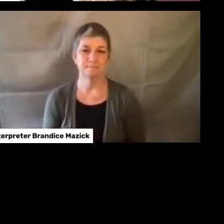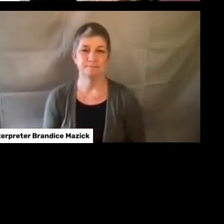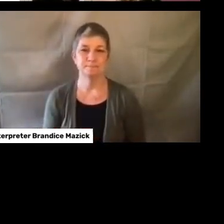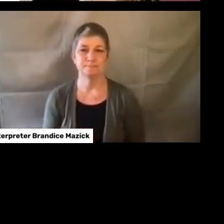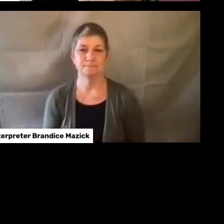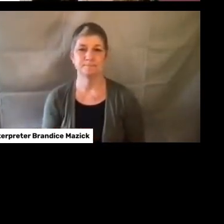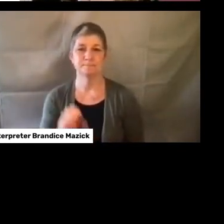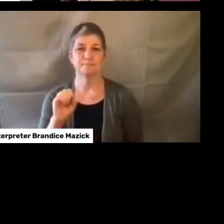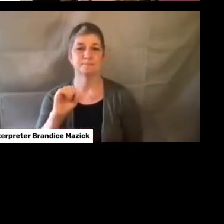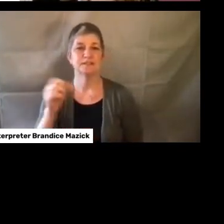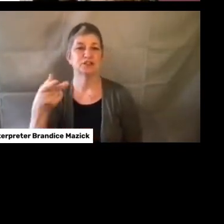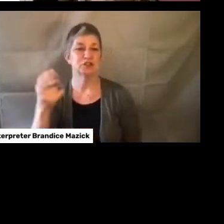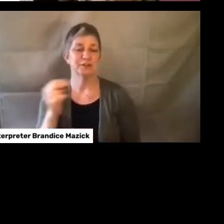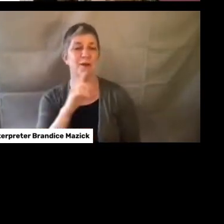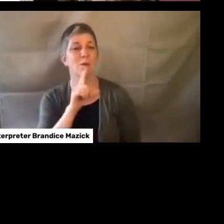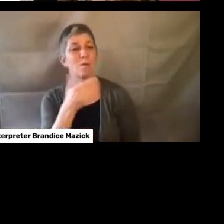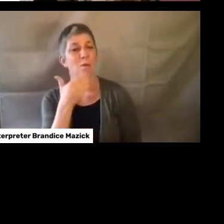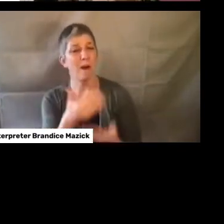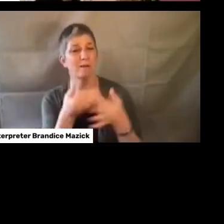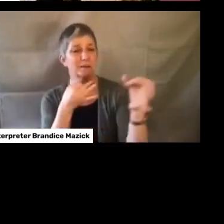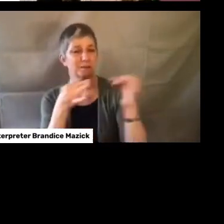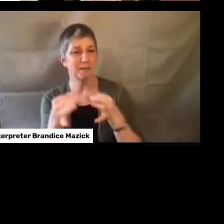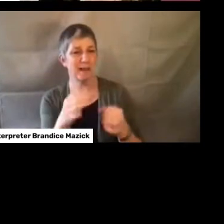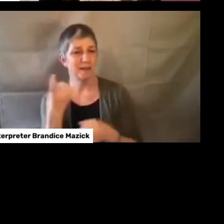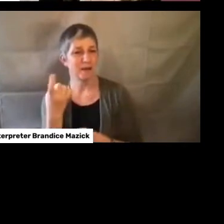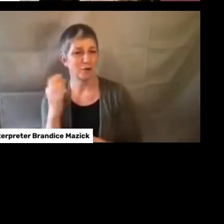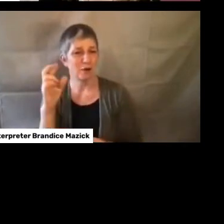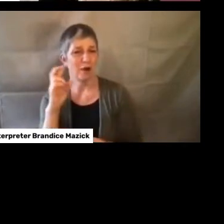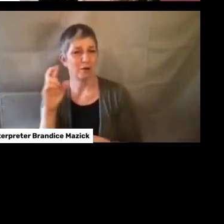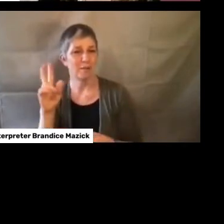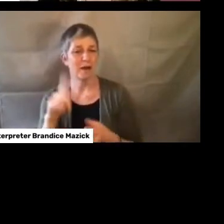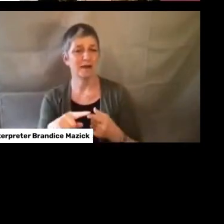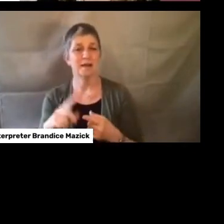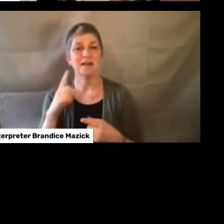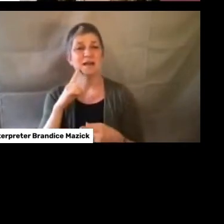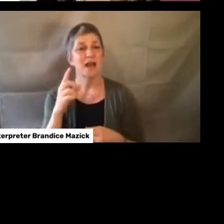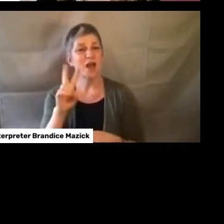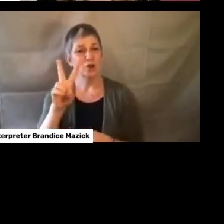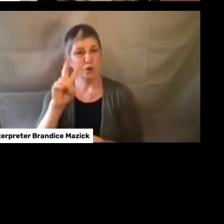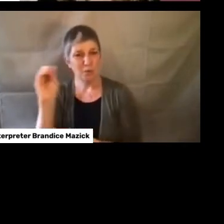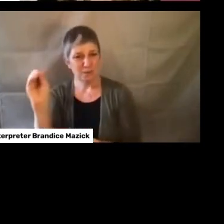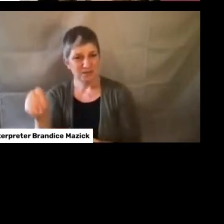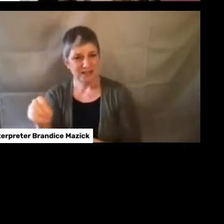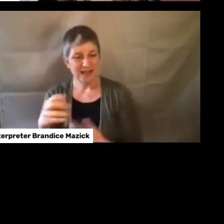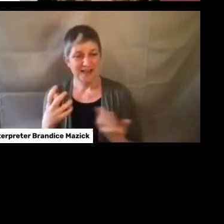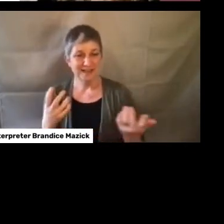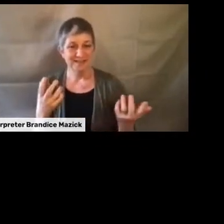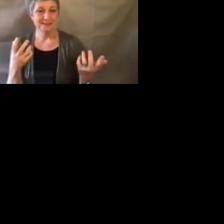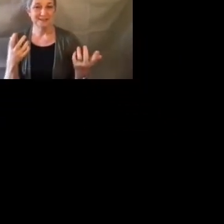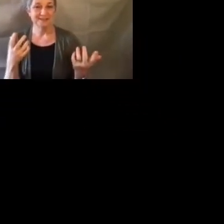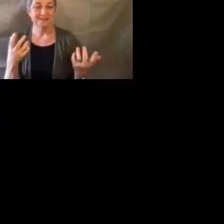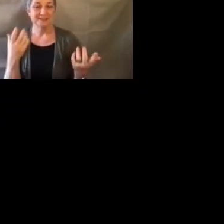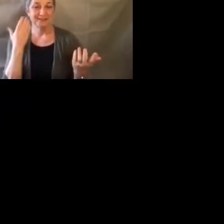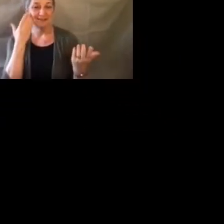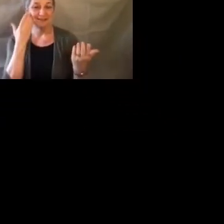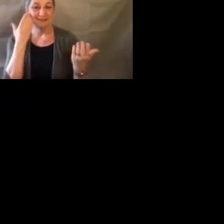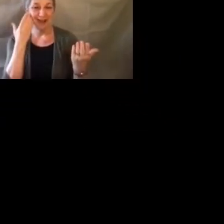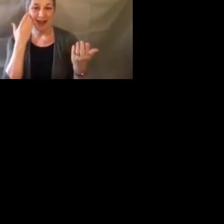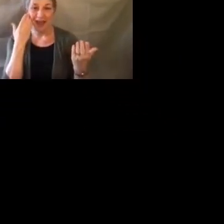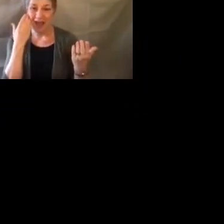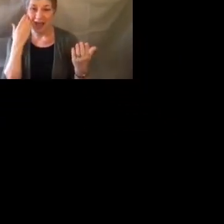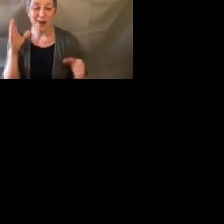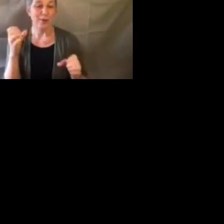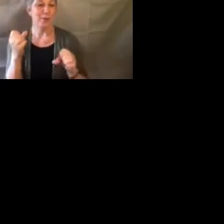Very well said, Dr. Kaklamani. Sheila, it's so true. And 2%, I don't know the statistic,